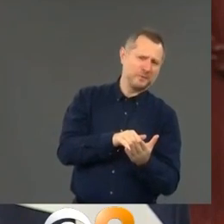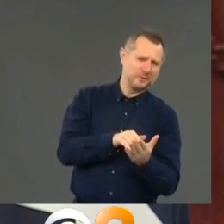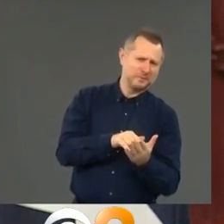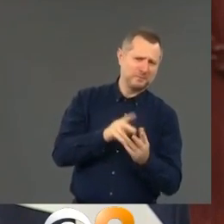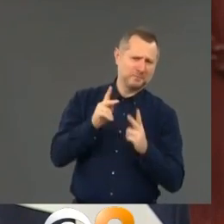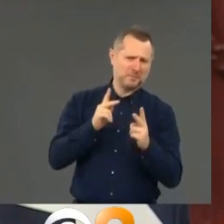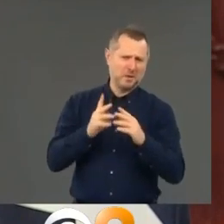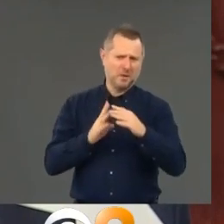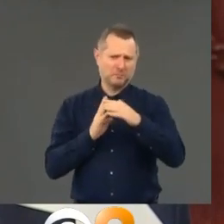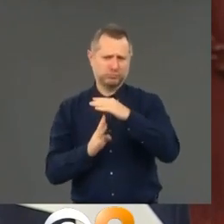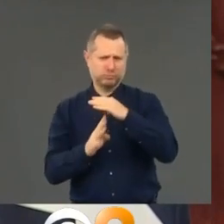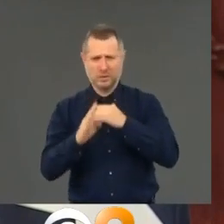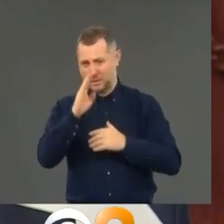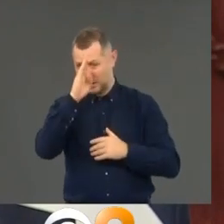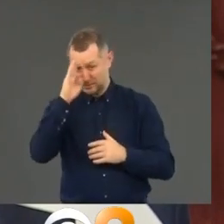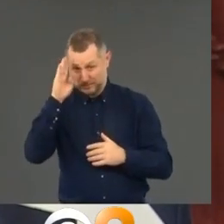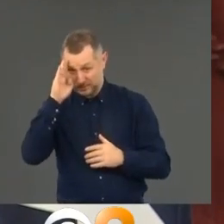hospitalizations.